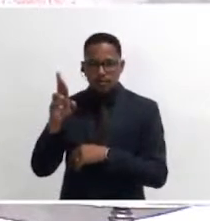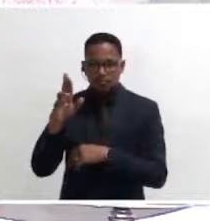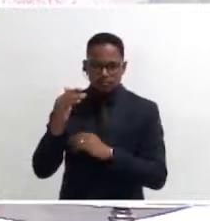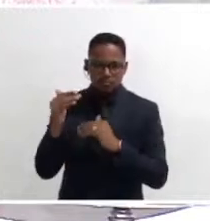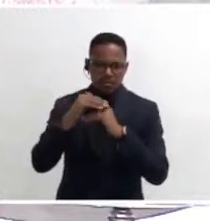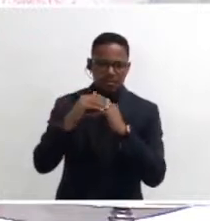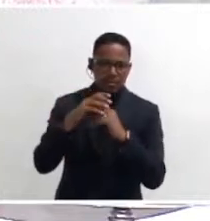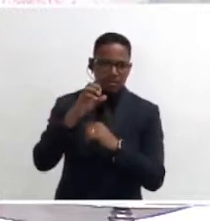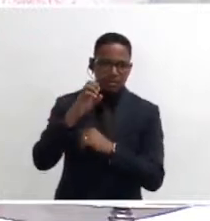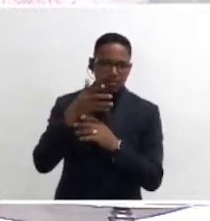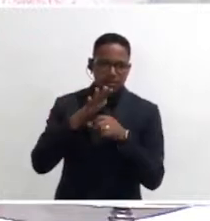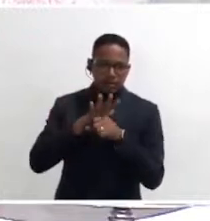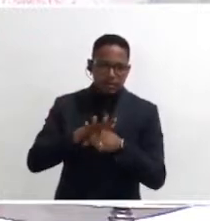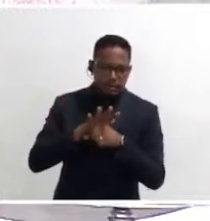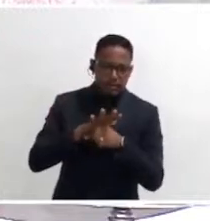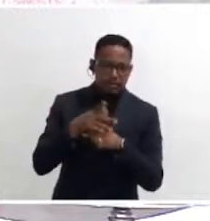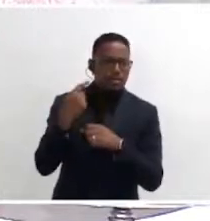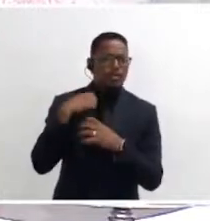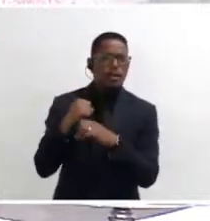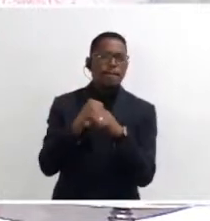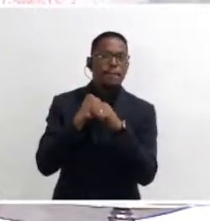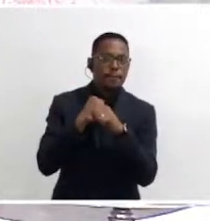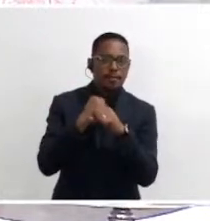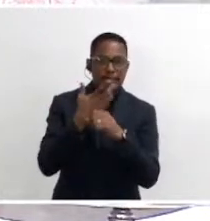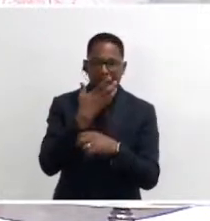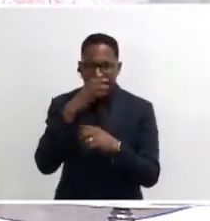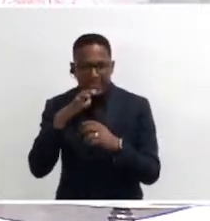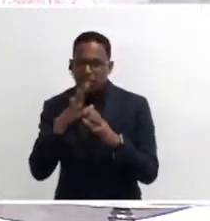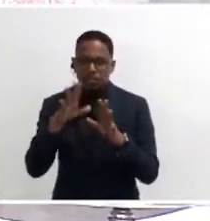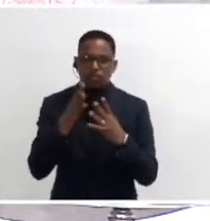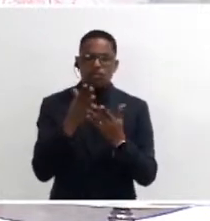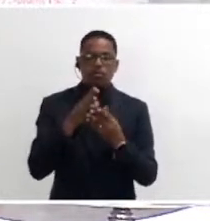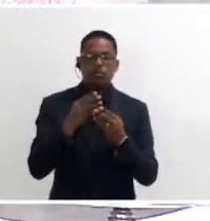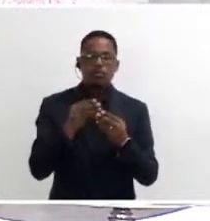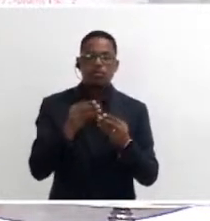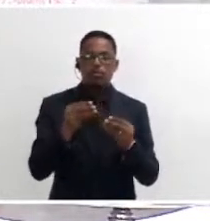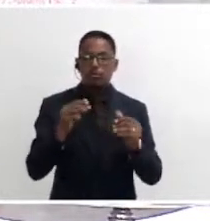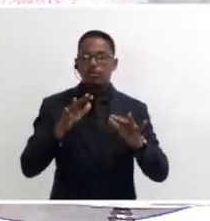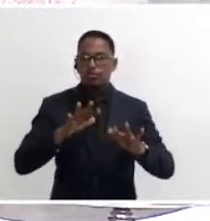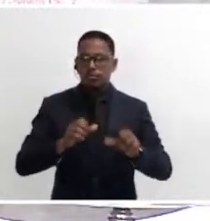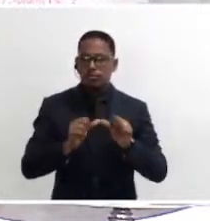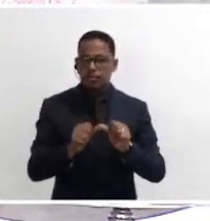passivation material. So that's what those diagrams are referring to.